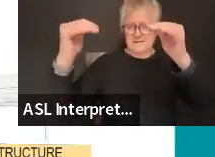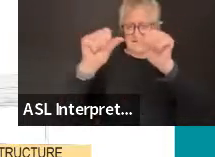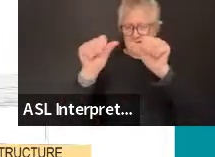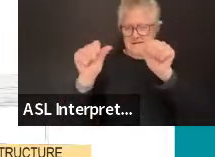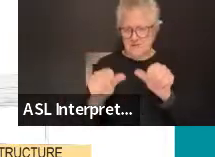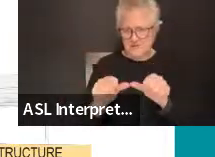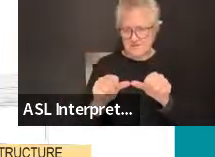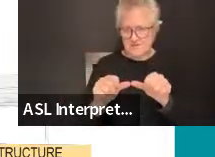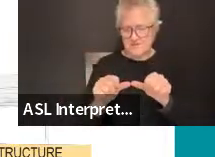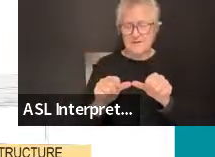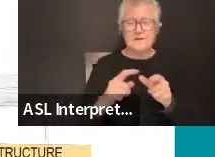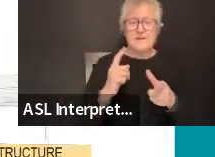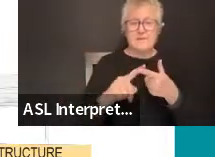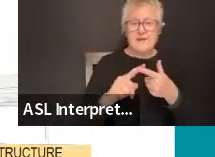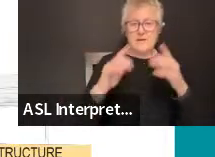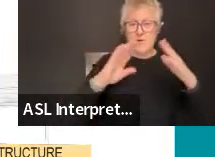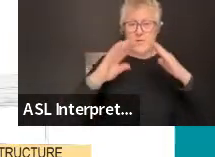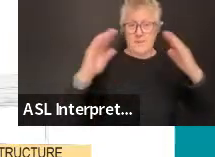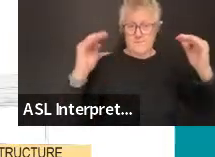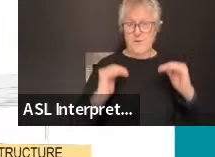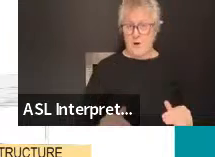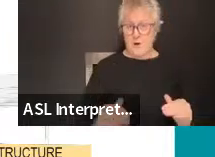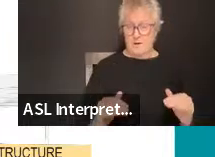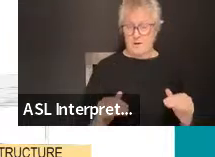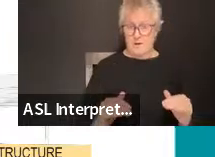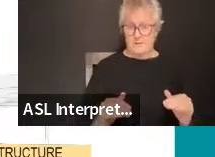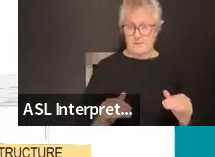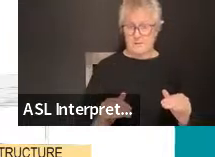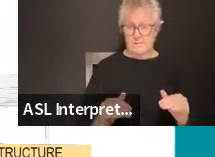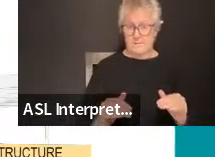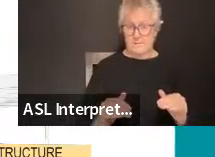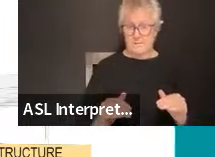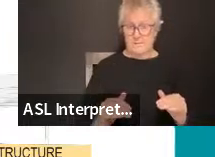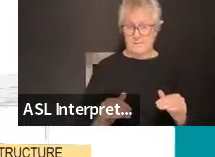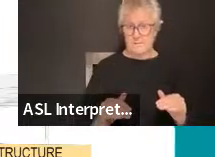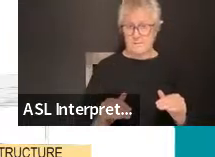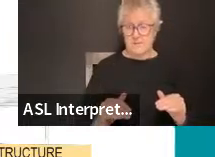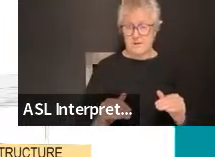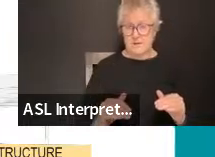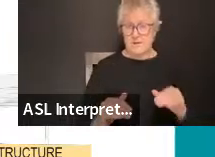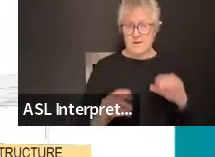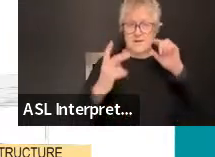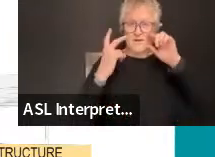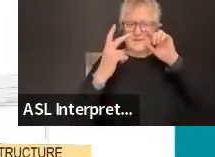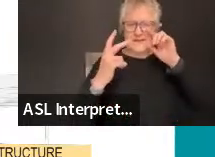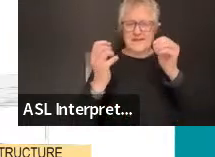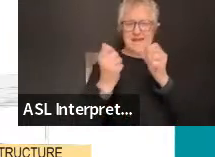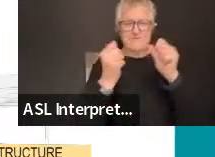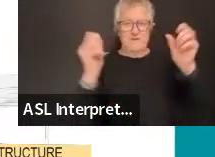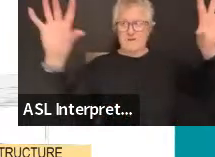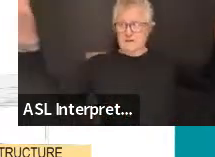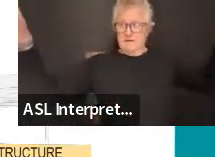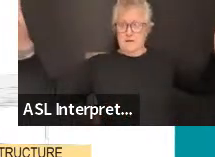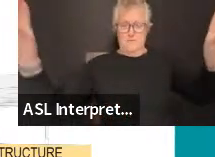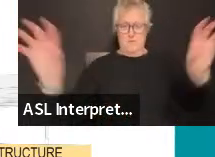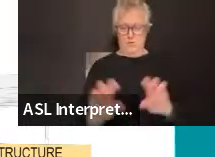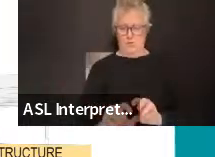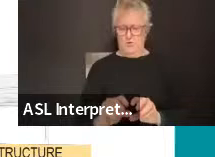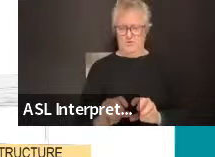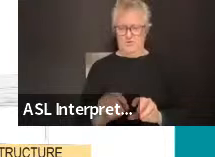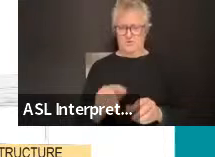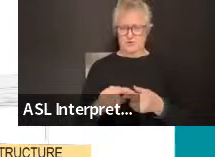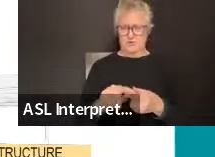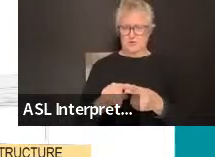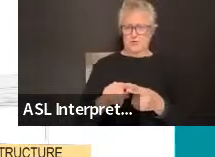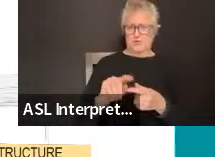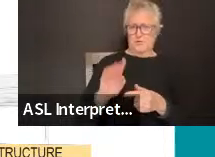So the whole view sort of moves to the south, and that's why Burlington Northern is there. And